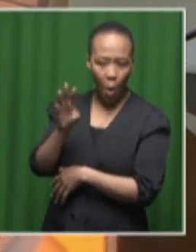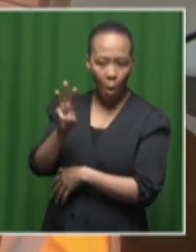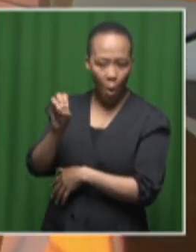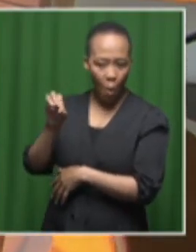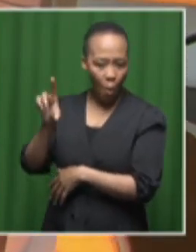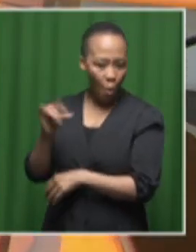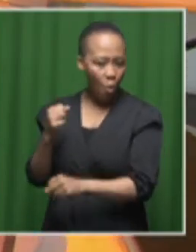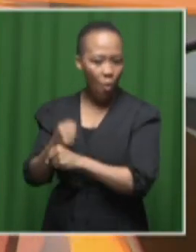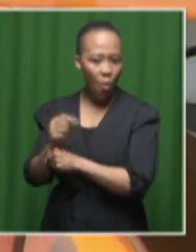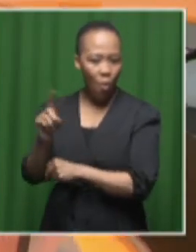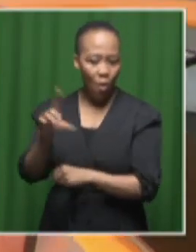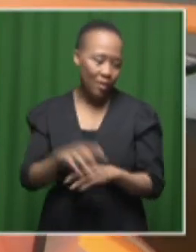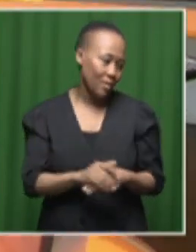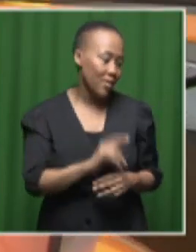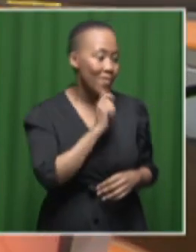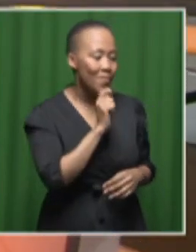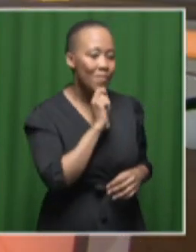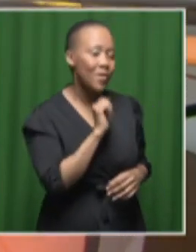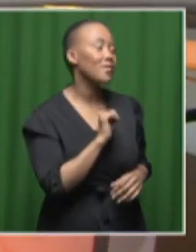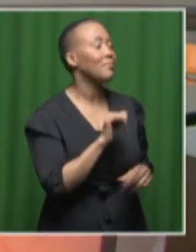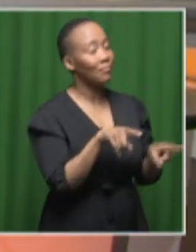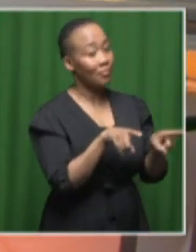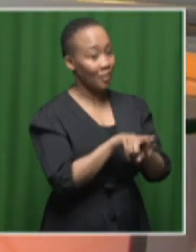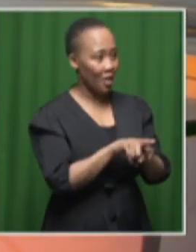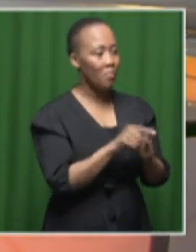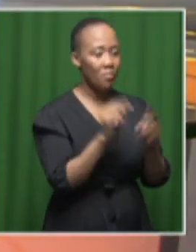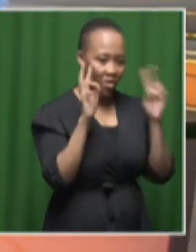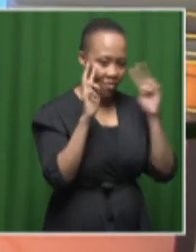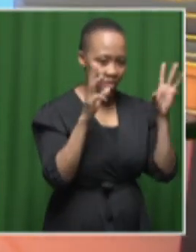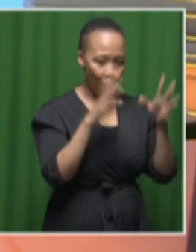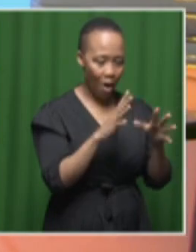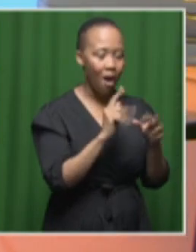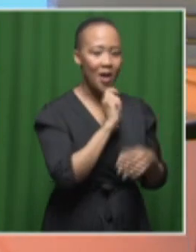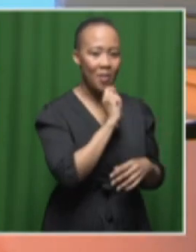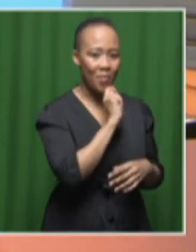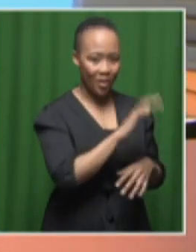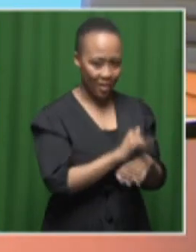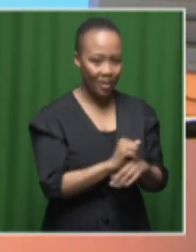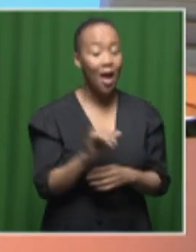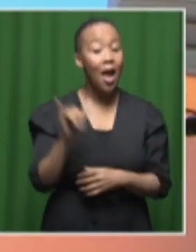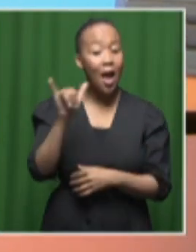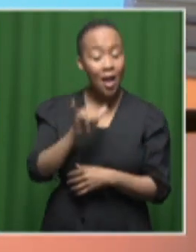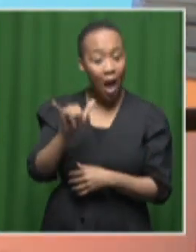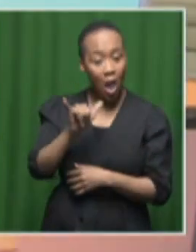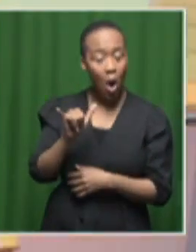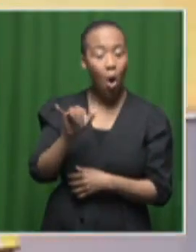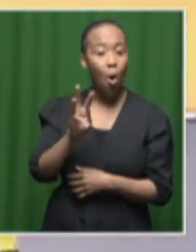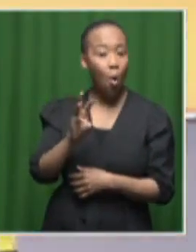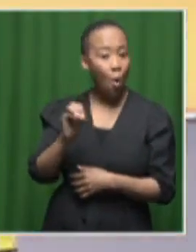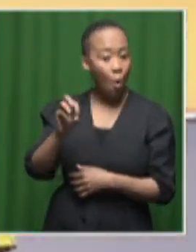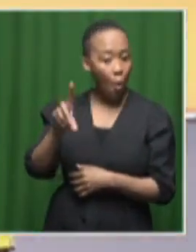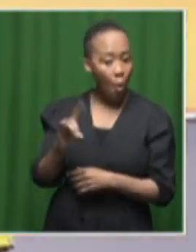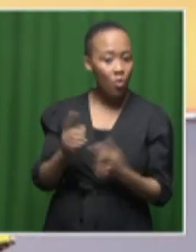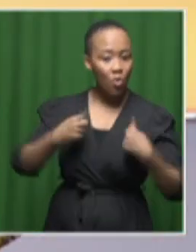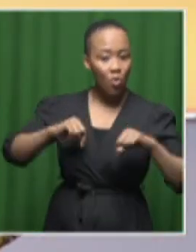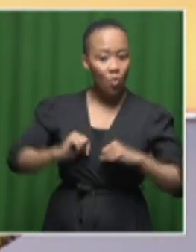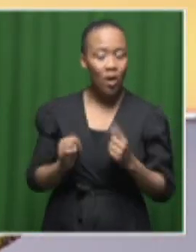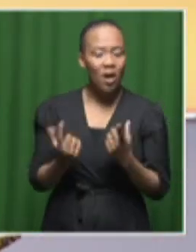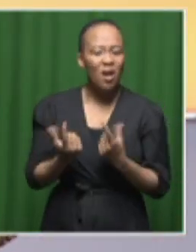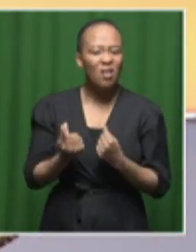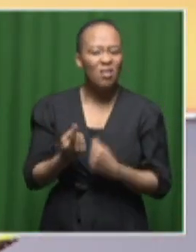good morning to you and your viewers as well. So Yellowwood is a marketing strategy consultancy, and effectively what we do is we